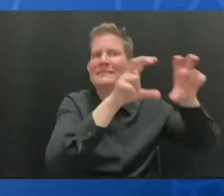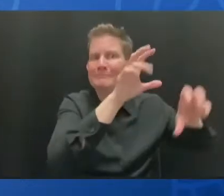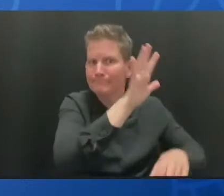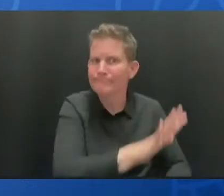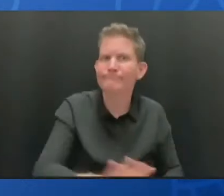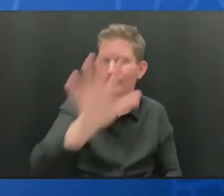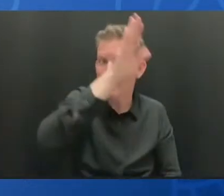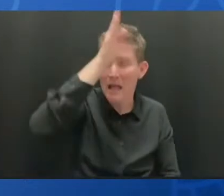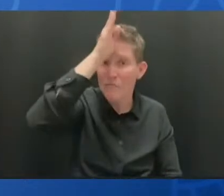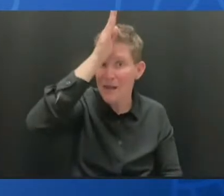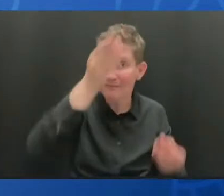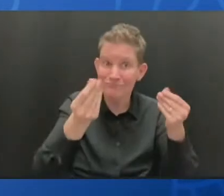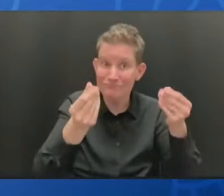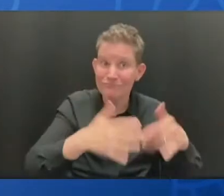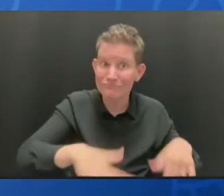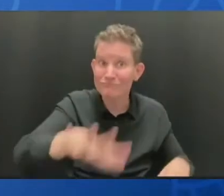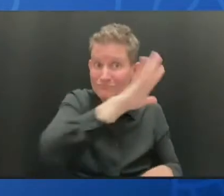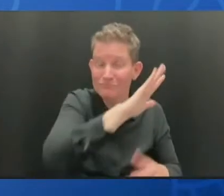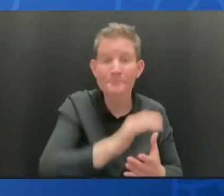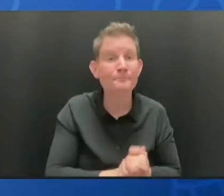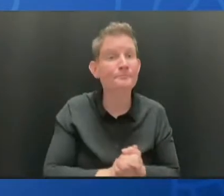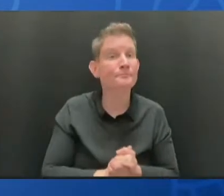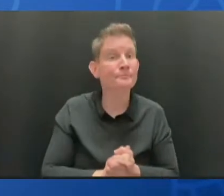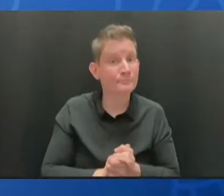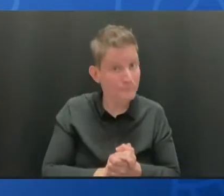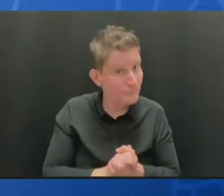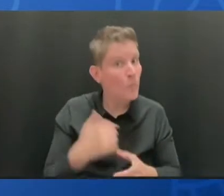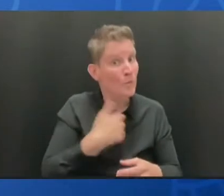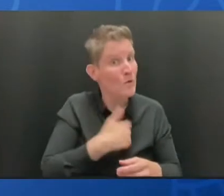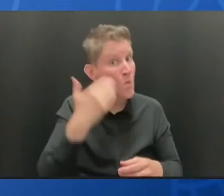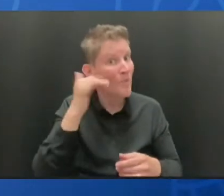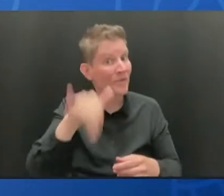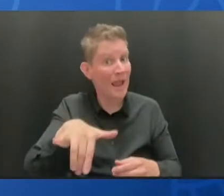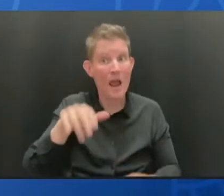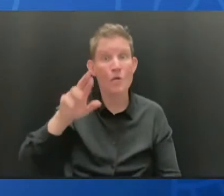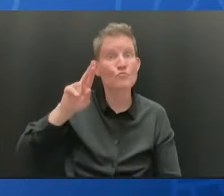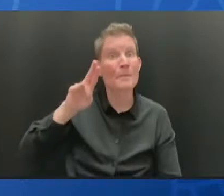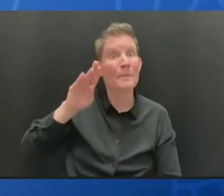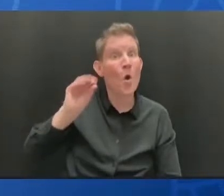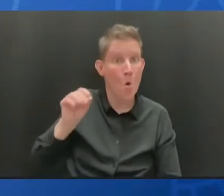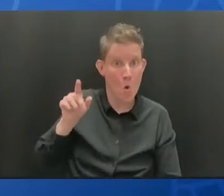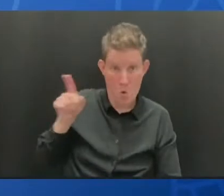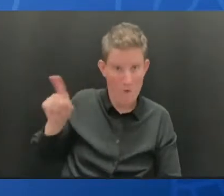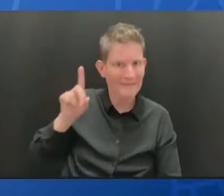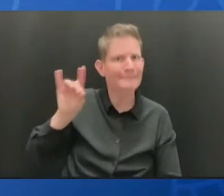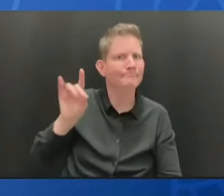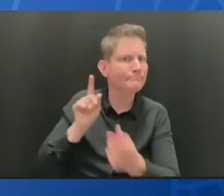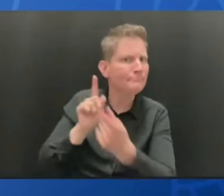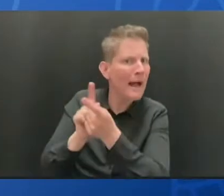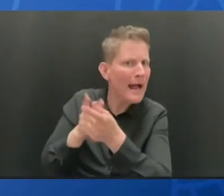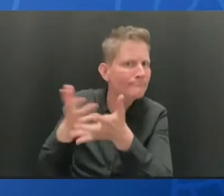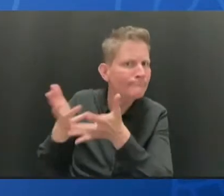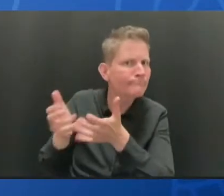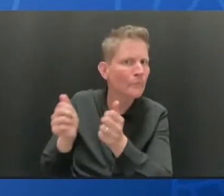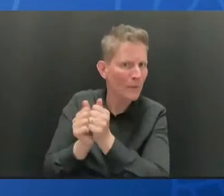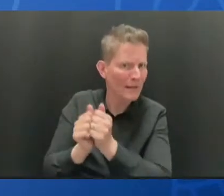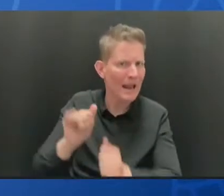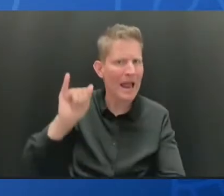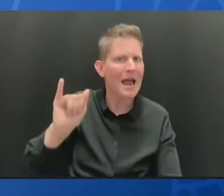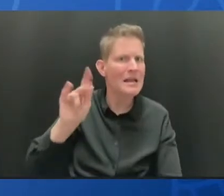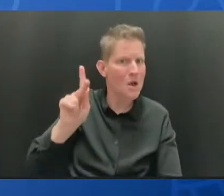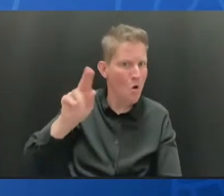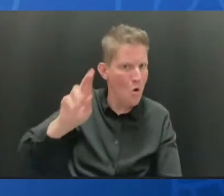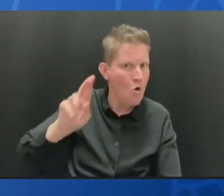We know, of course, last week Secretary of State Marco Rubio met with Iraqi Kurdistan Regional Government Prime Minister